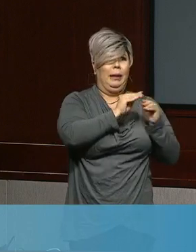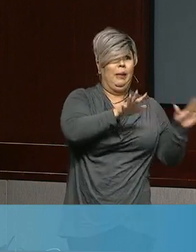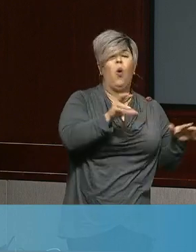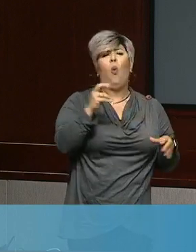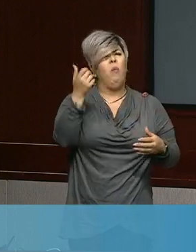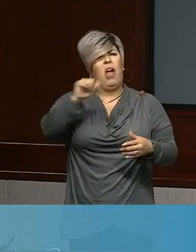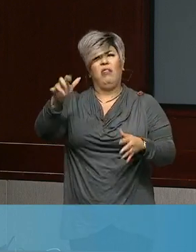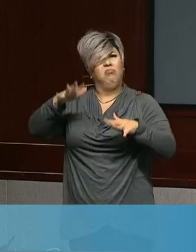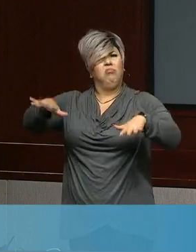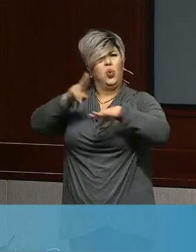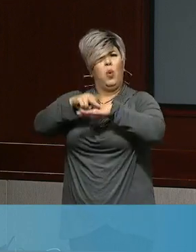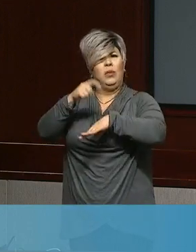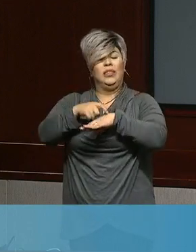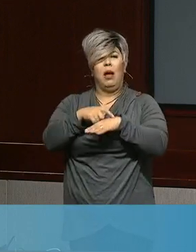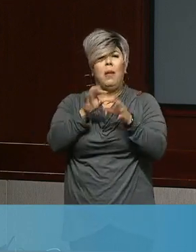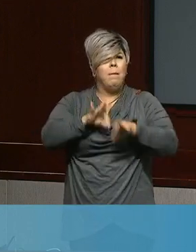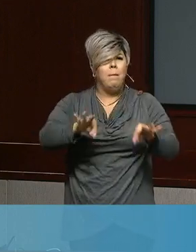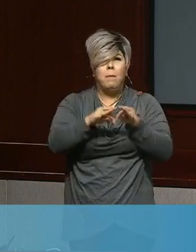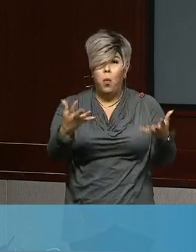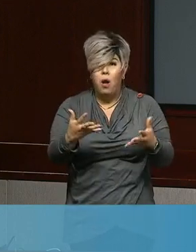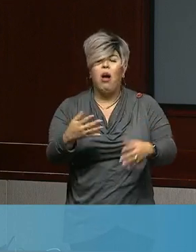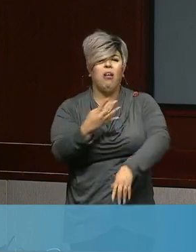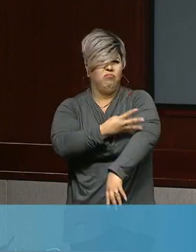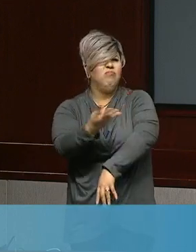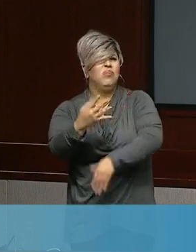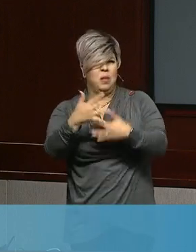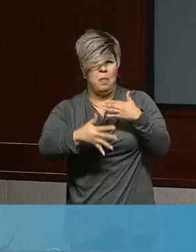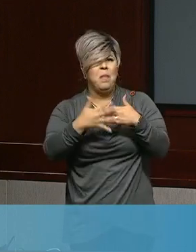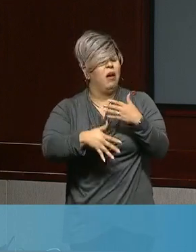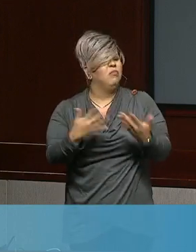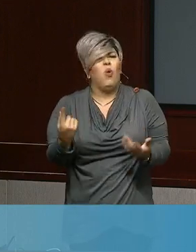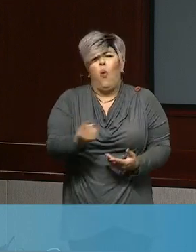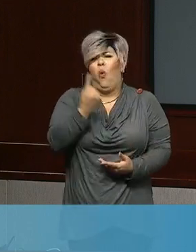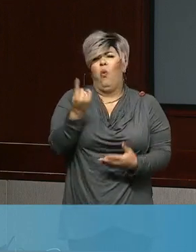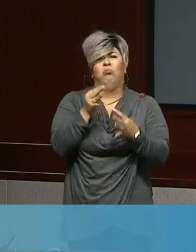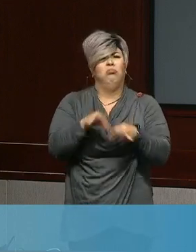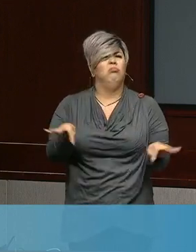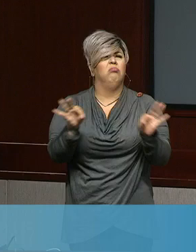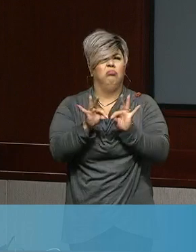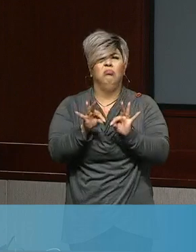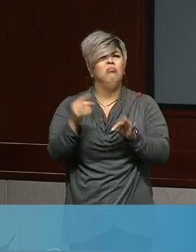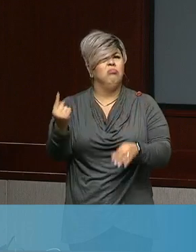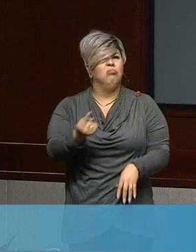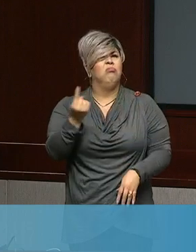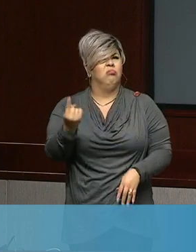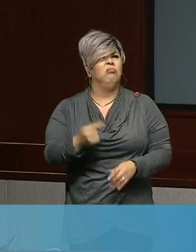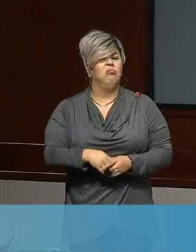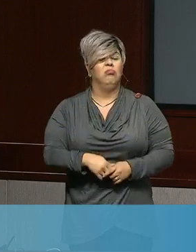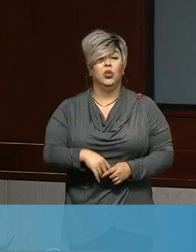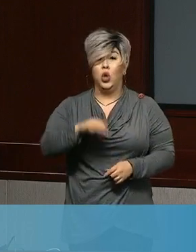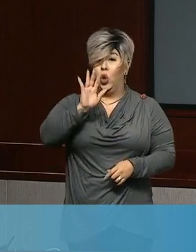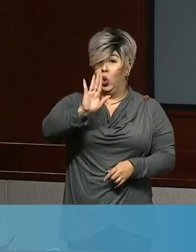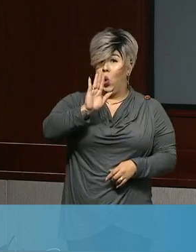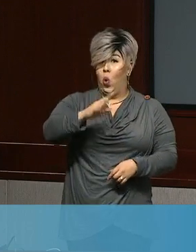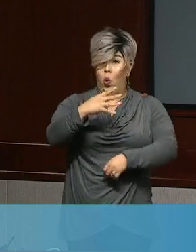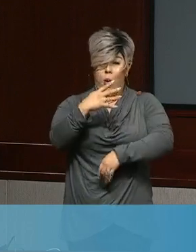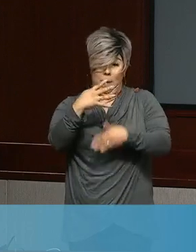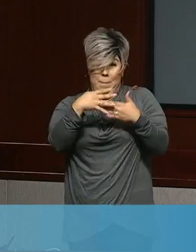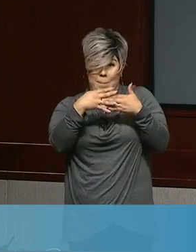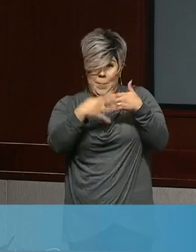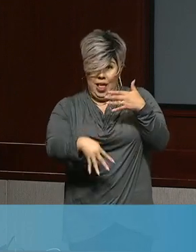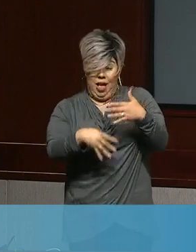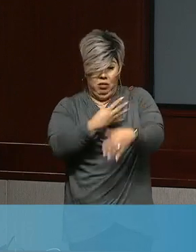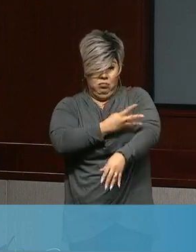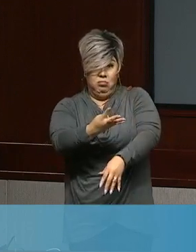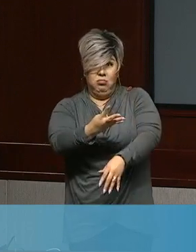donation. It's always important to donate blood. Your blood donations